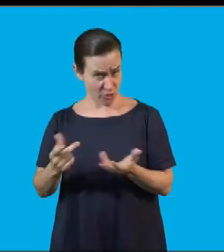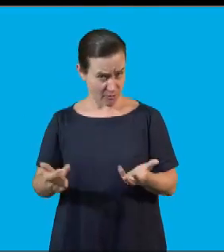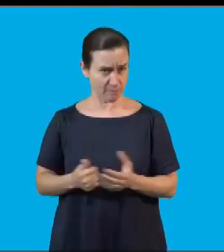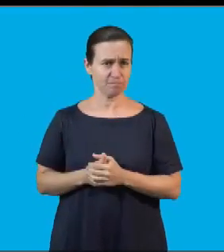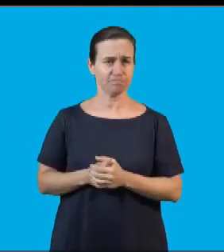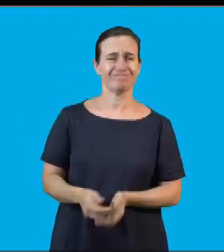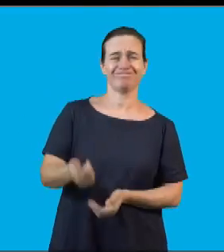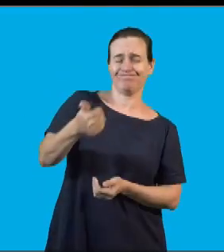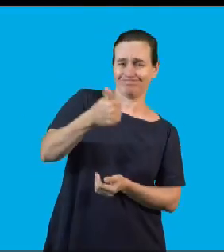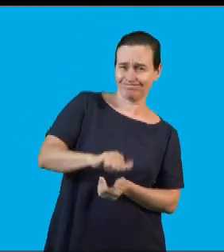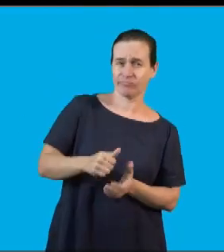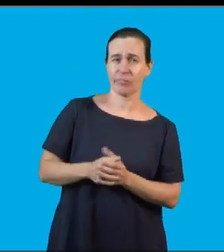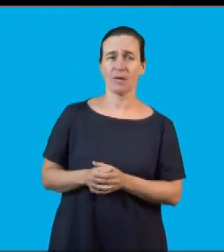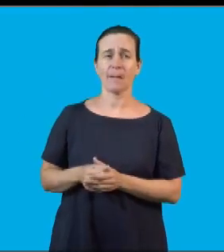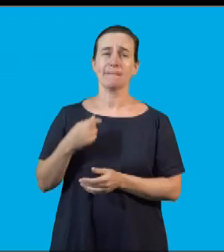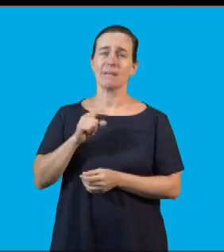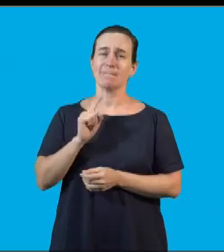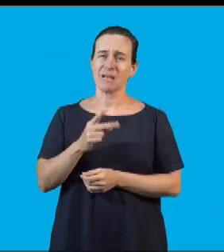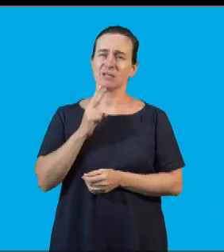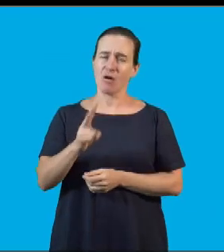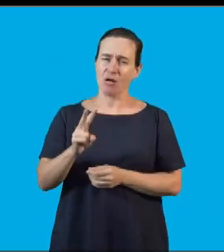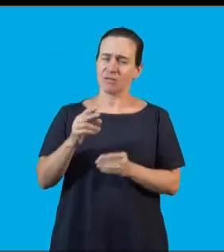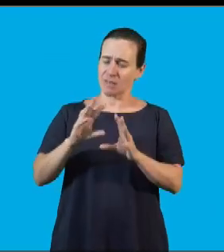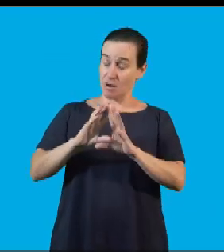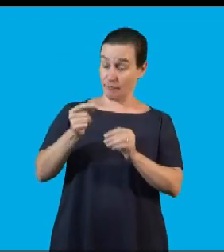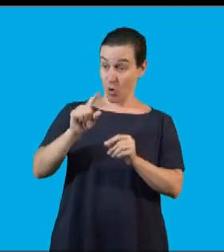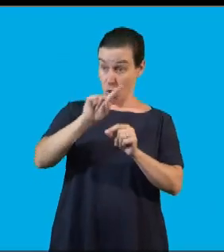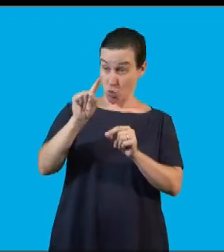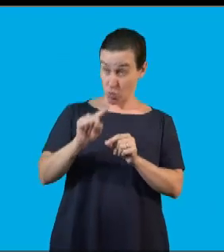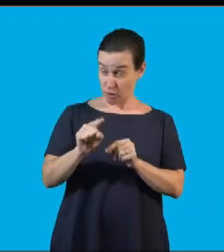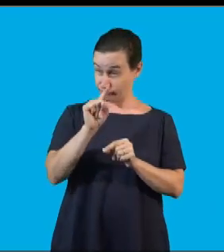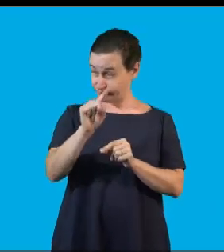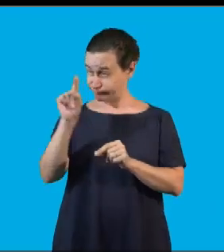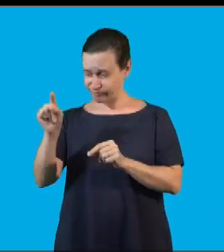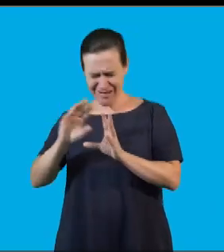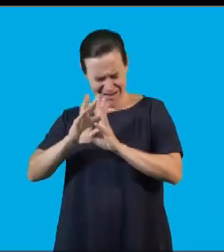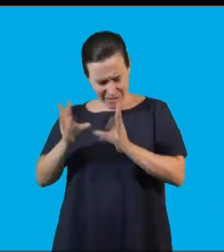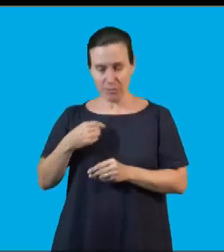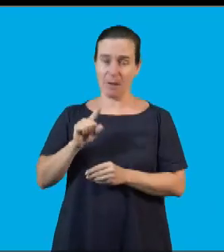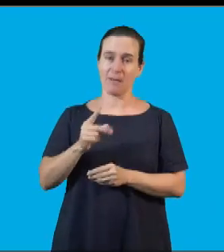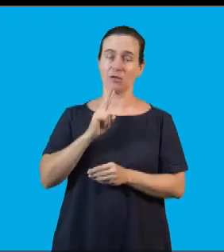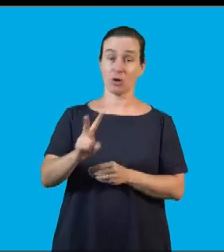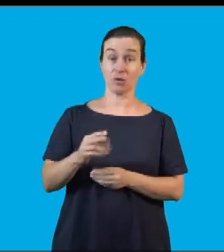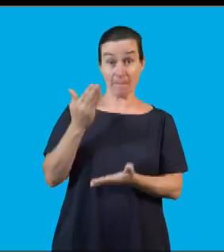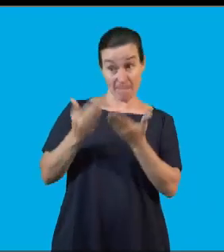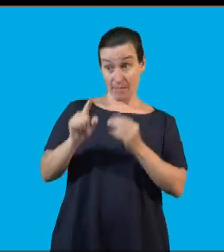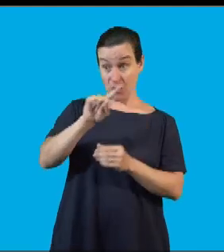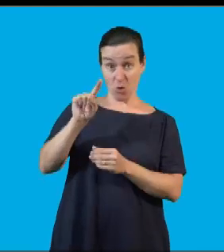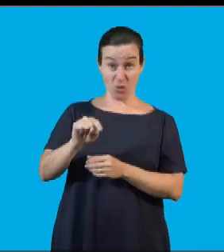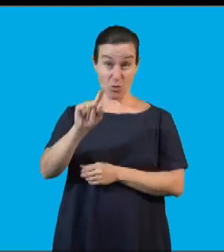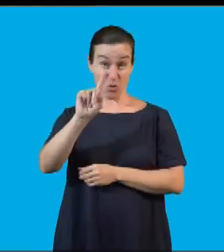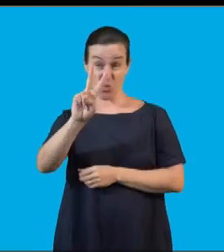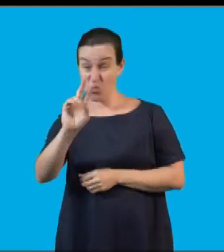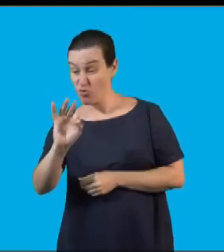important. Always ensure that you answer all parts of the question. Questions will have 2 or 3 marks, some